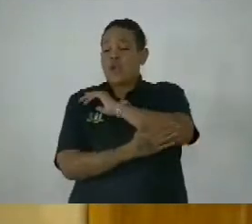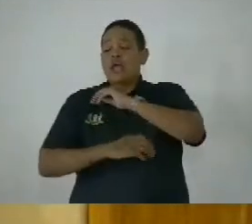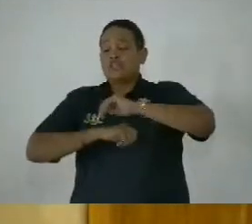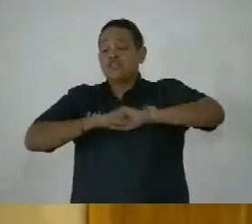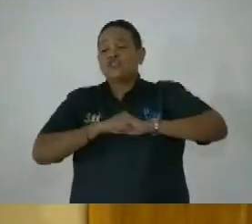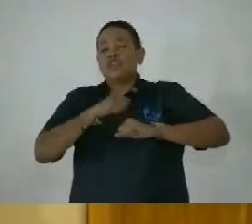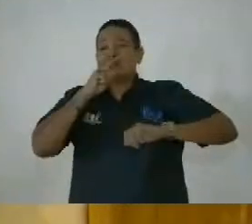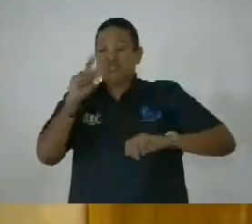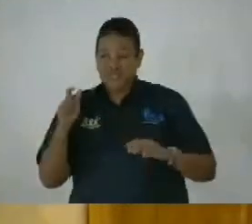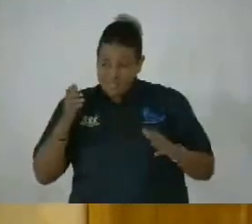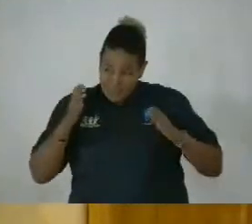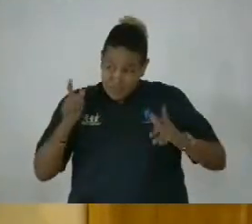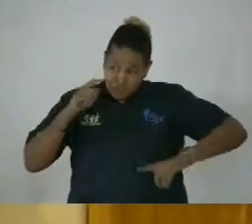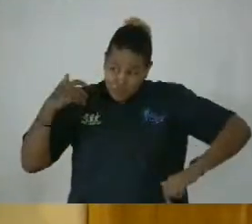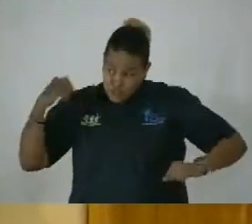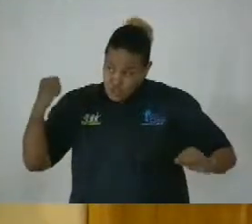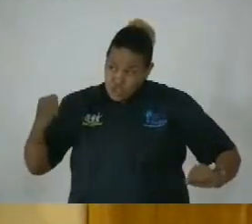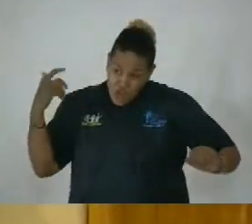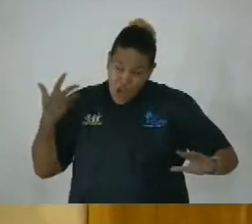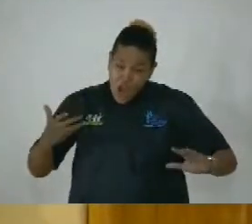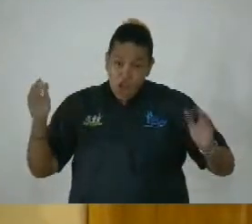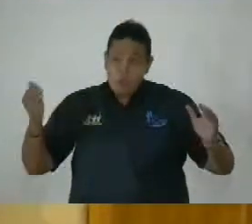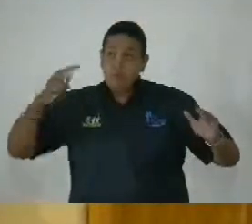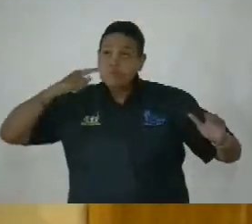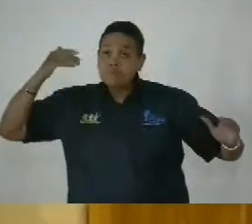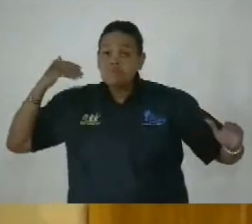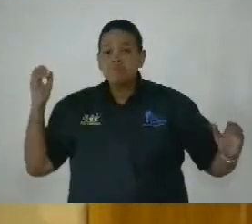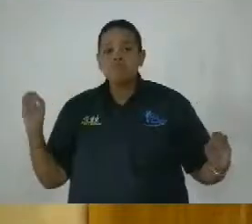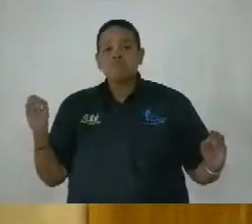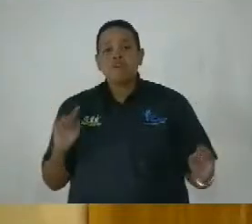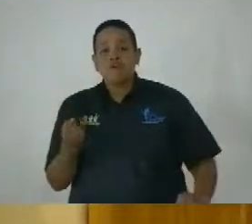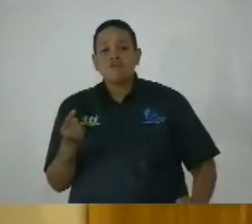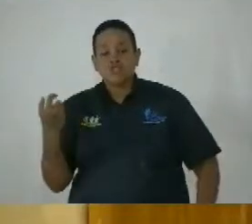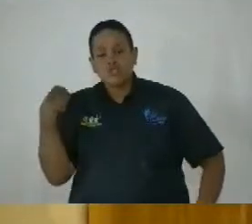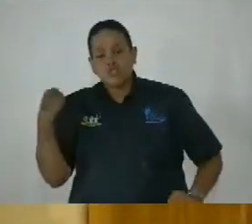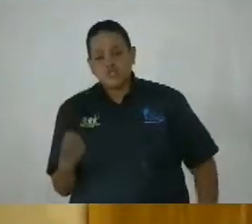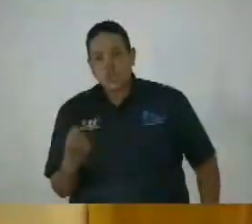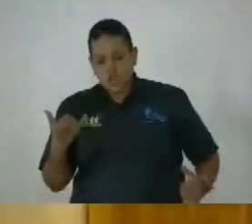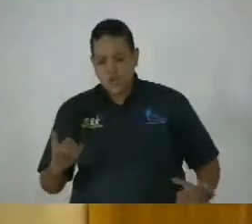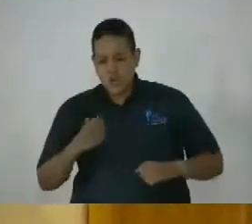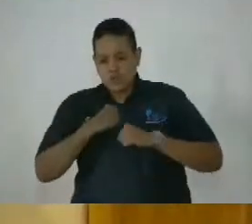security architecture is stronger than at any other time in our history. Hear, hear.